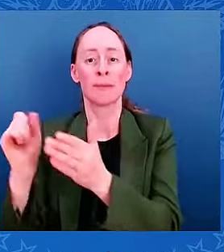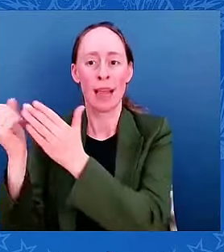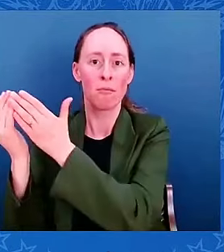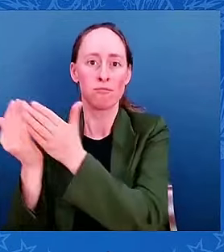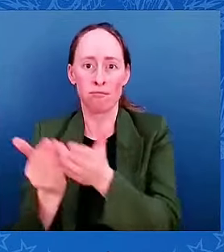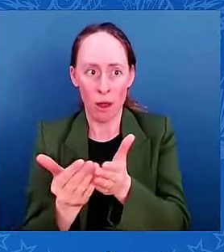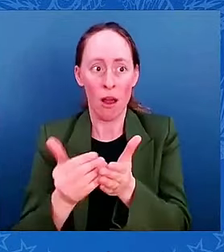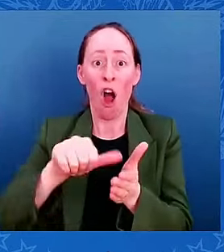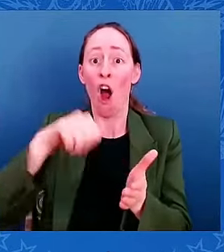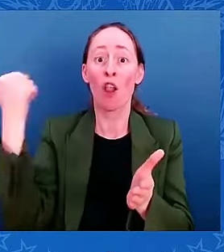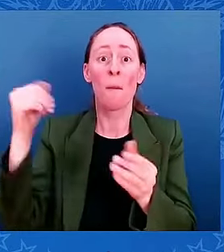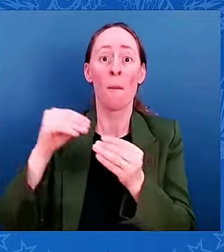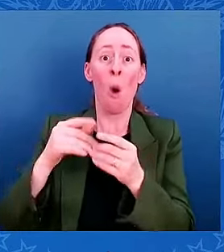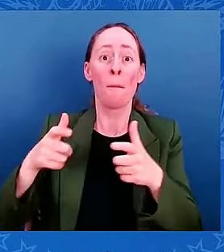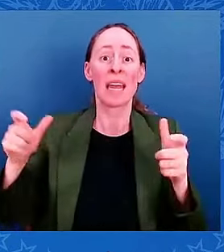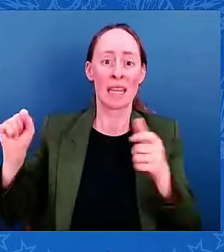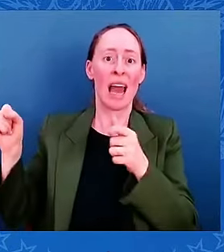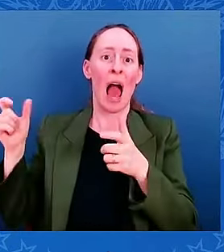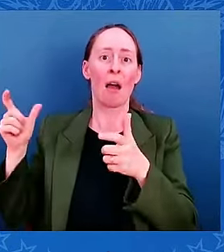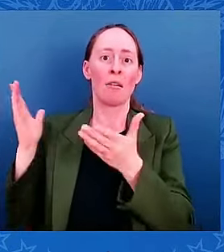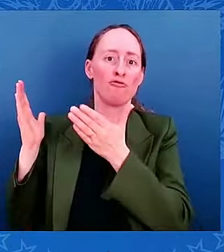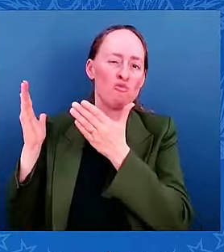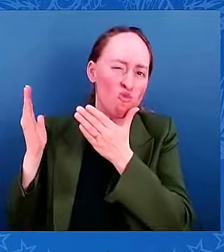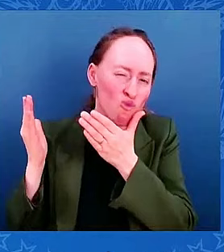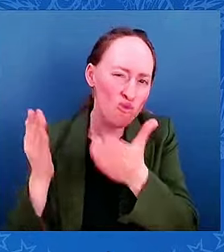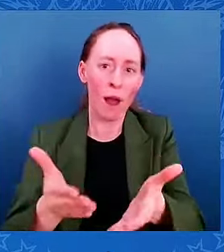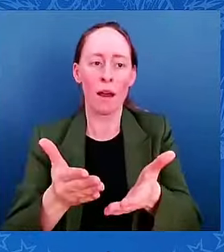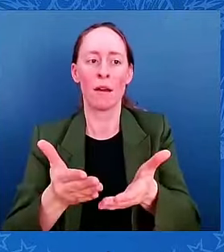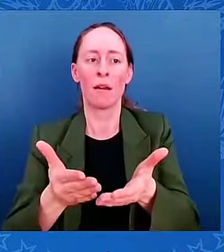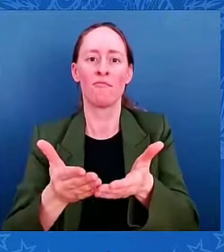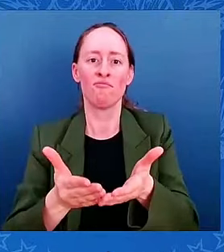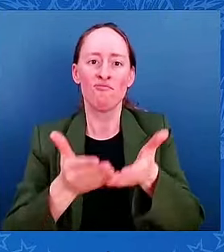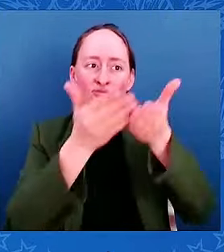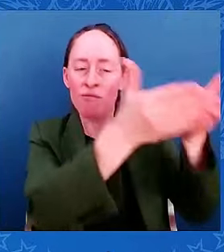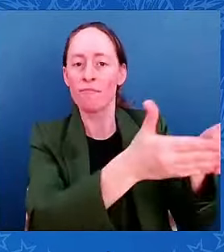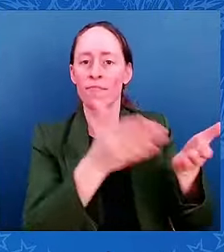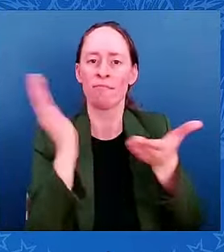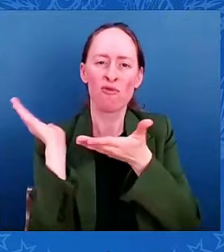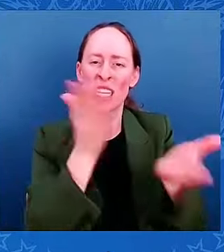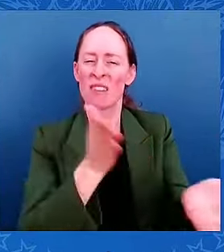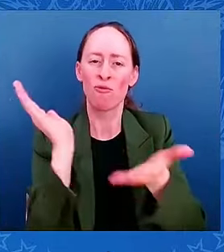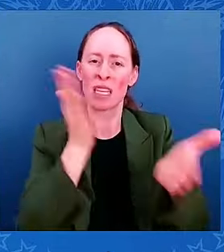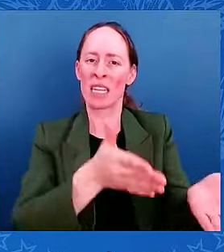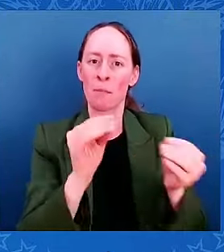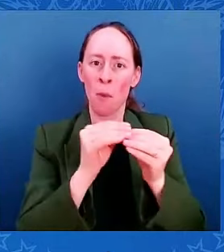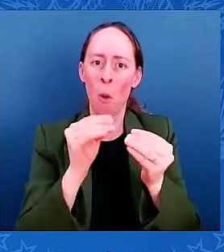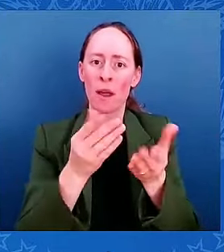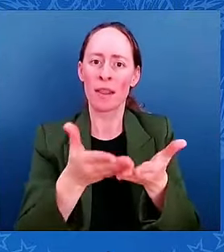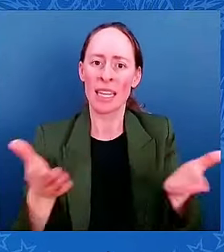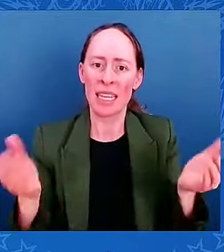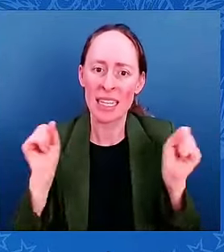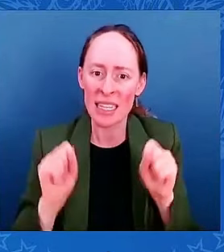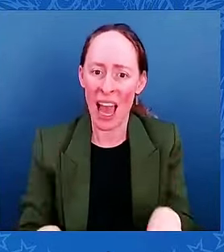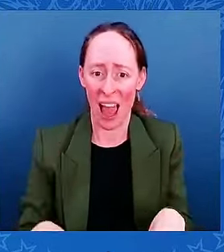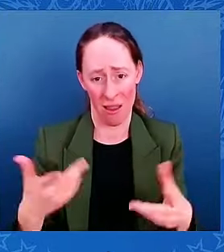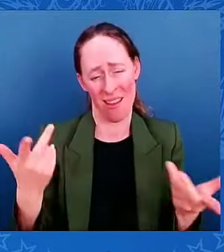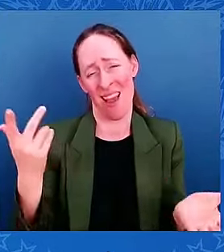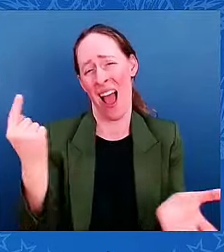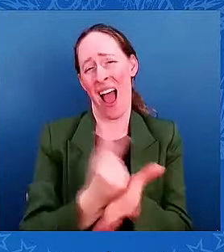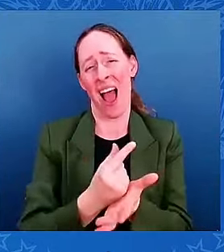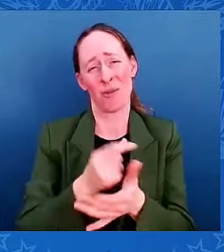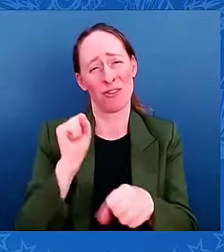and throughout the Great Lakes. It's already created hundreds of jobs, hundreds of union jobs, and more to come. But here's another big